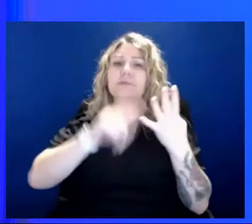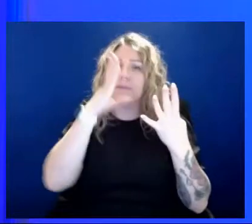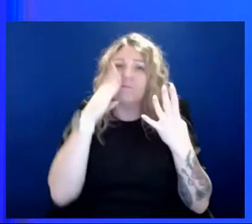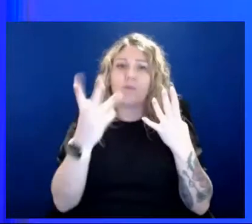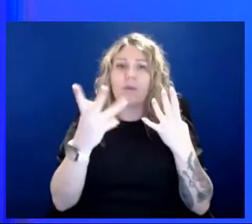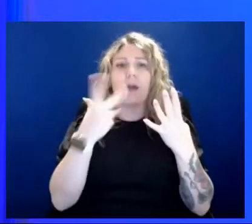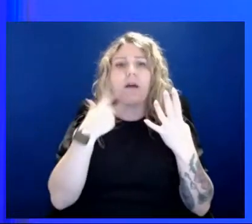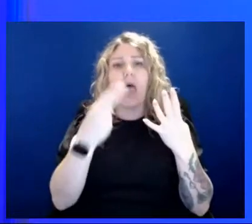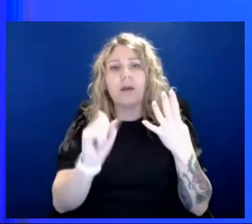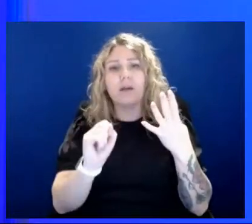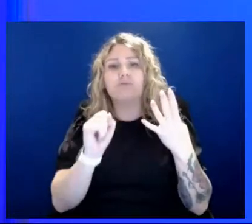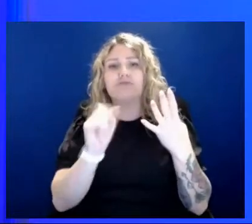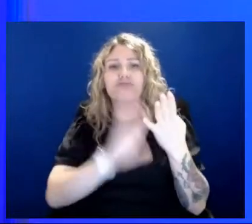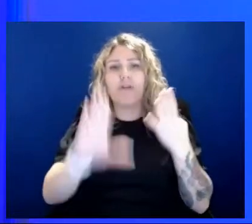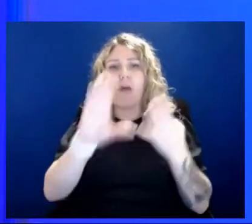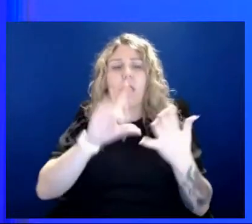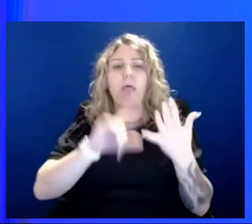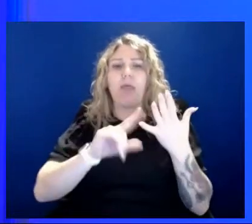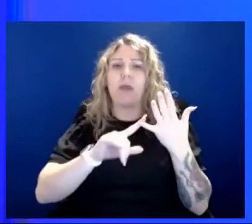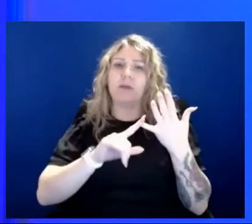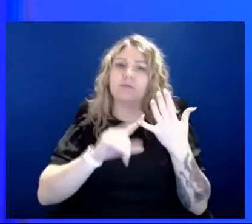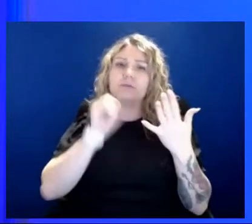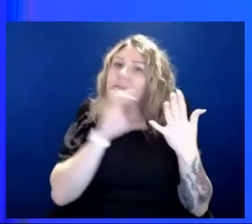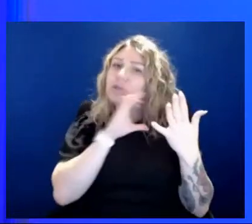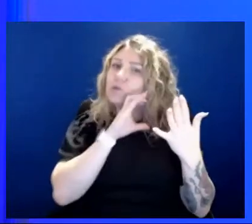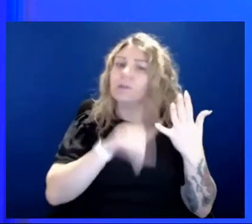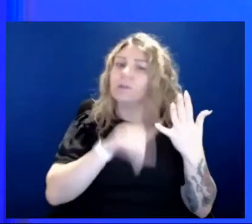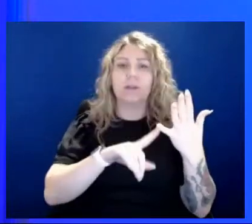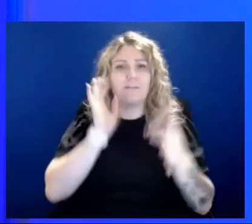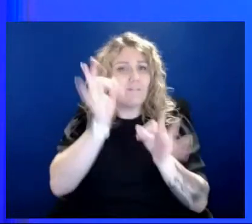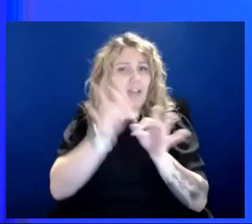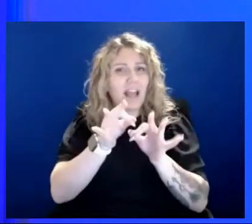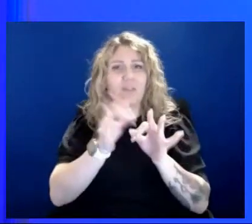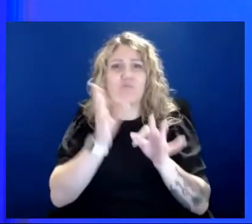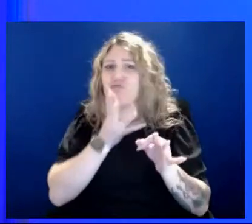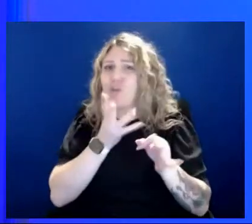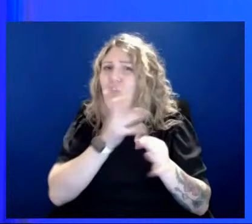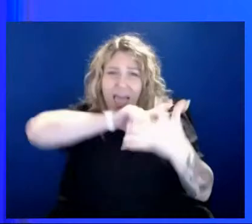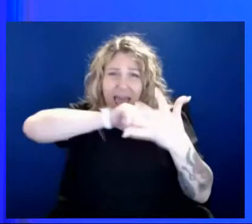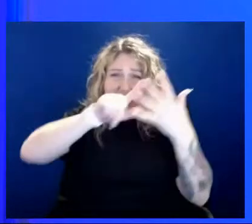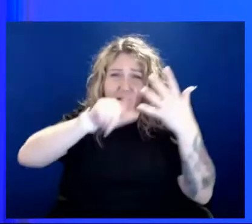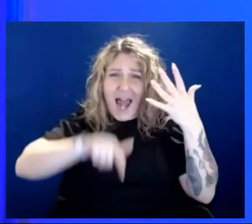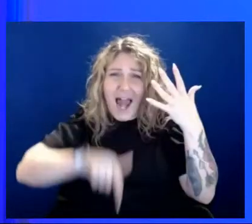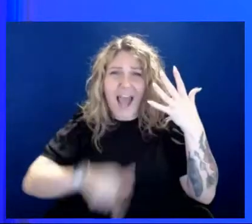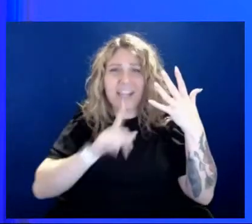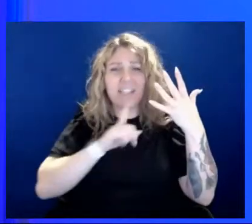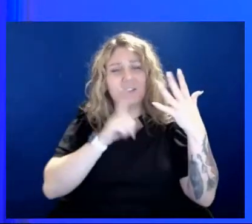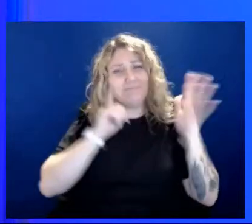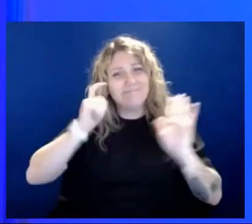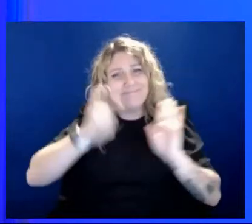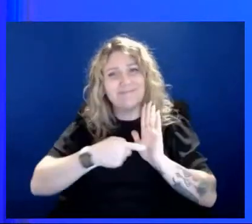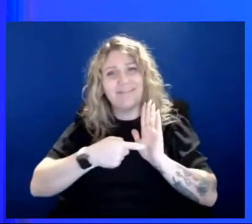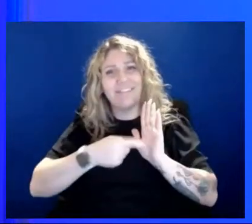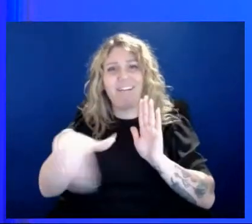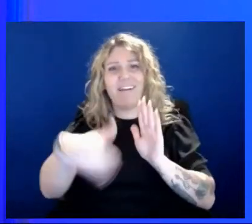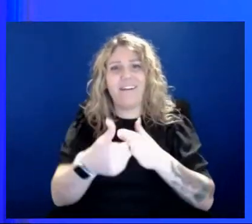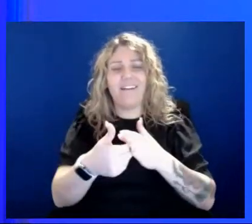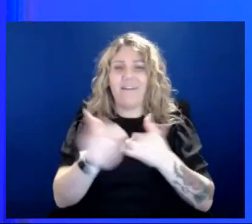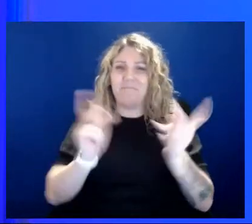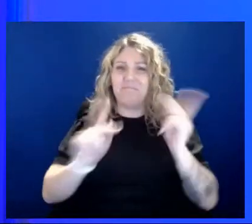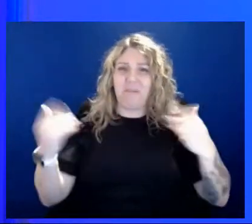for older adults, for faith-based leaders, for rural communities, you name it. It's really a recognition that everybody has an opportunity to